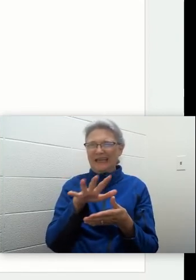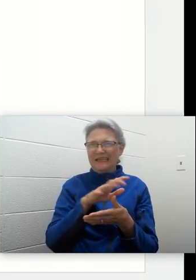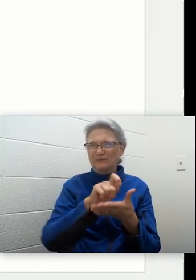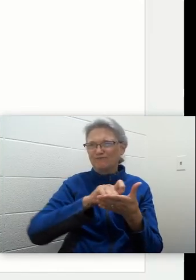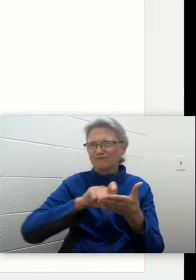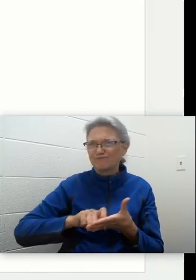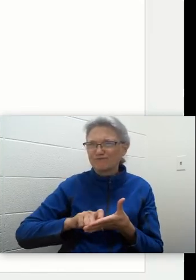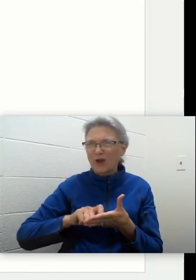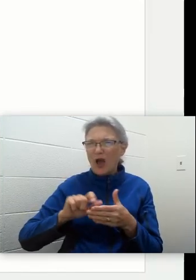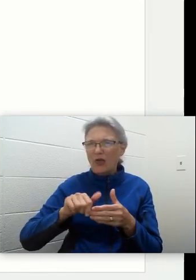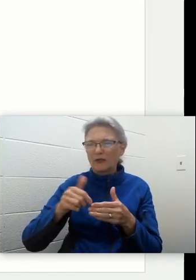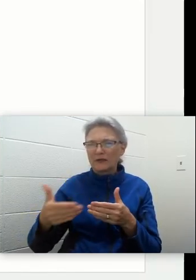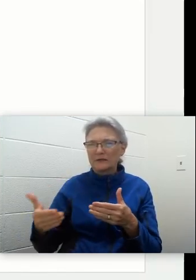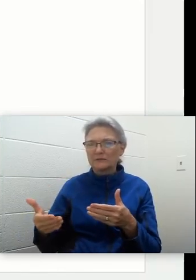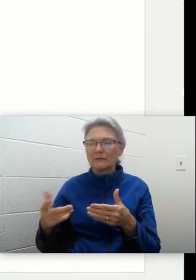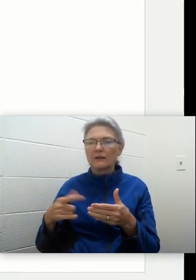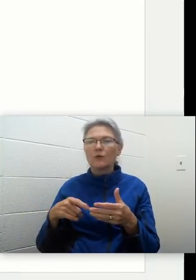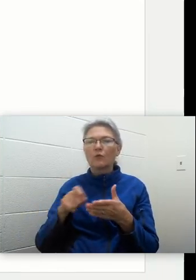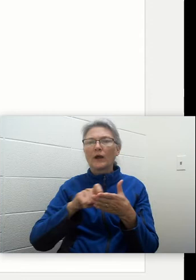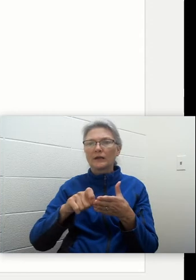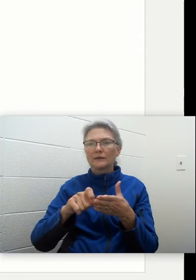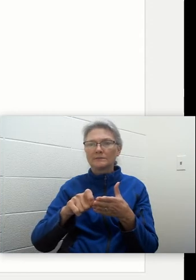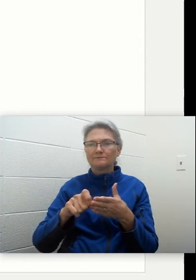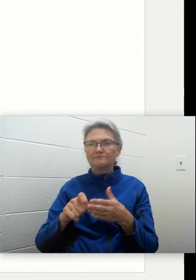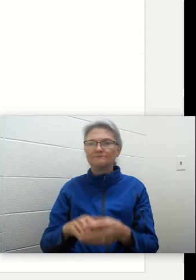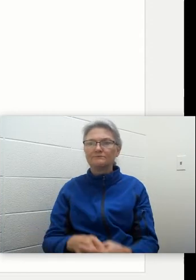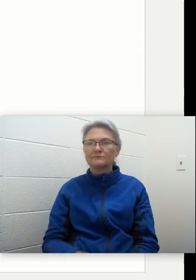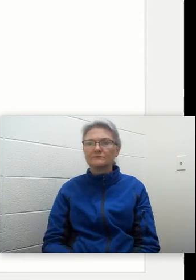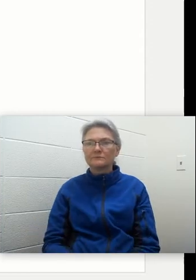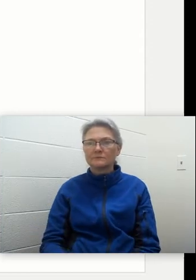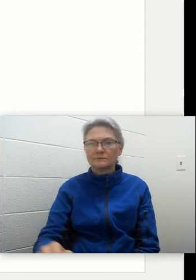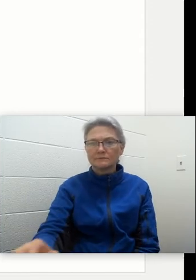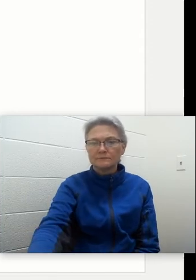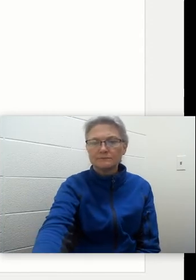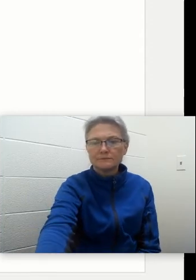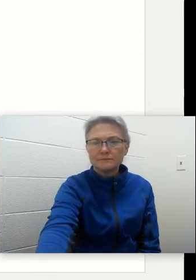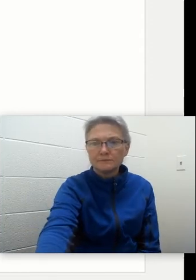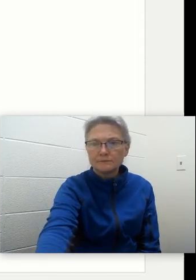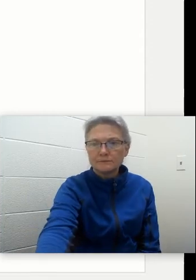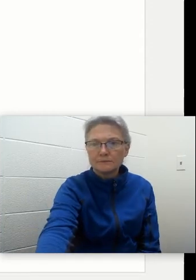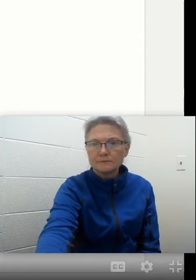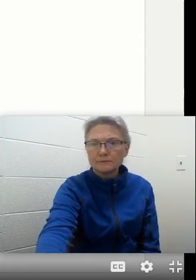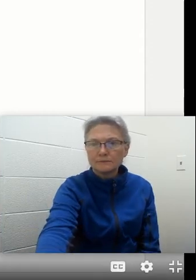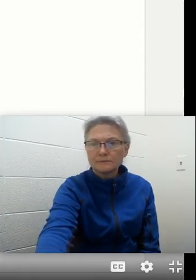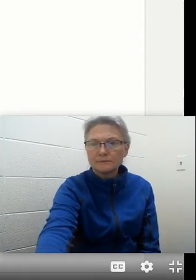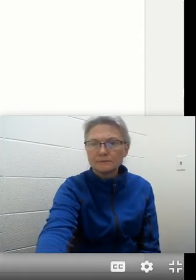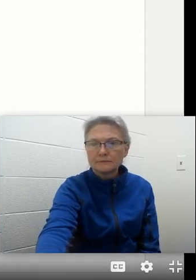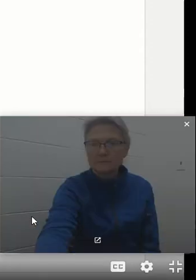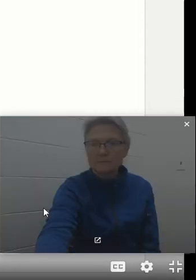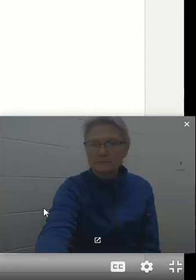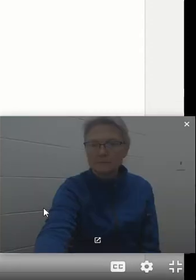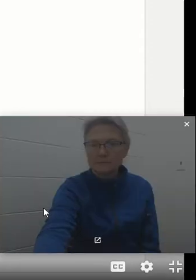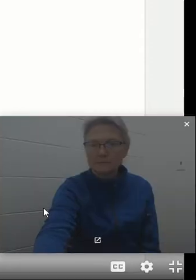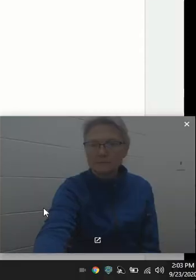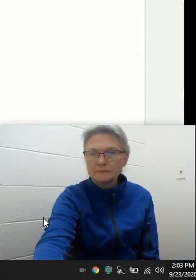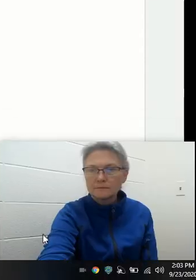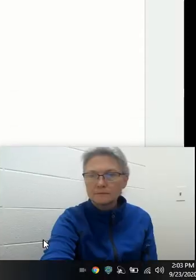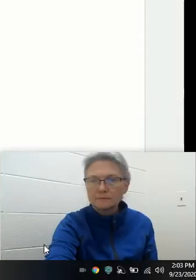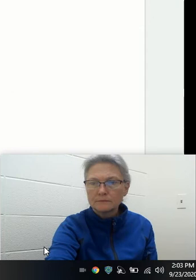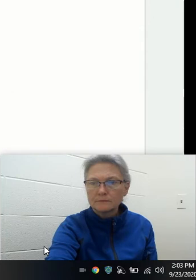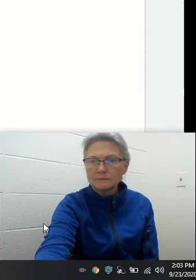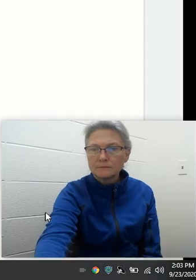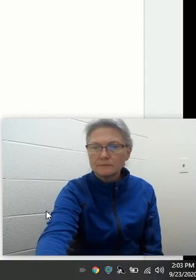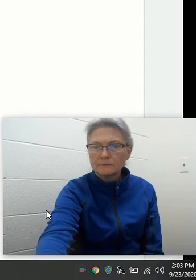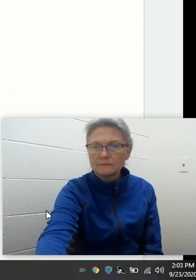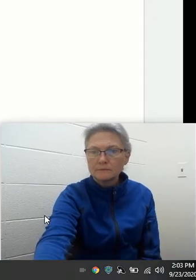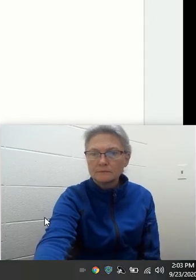this stuff, and then I'll write it off in the corner so that we don't forget. Okay, so now we've already identified that the answer will be